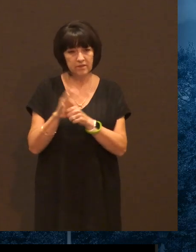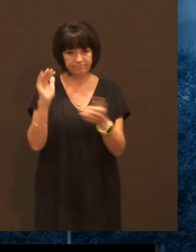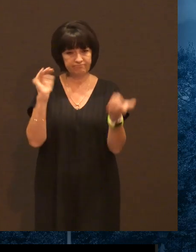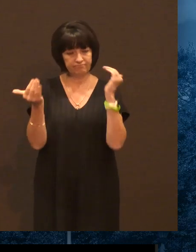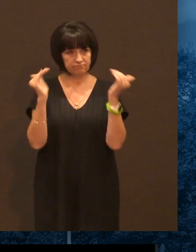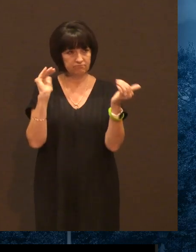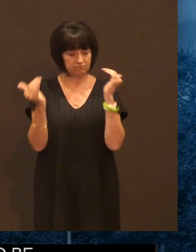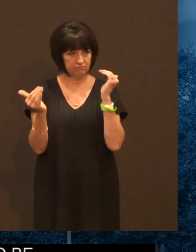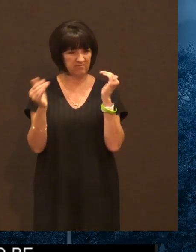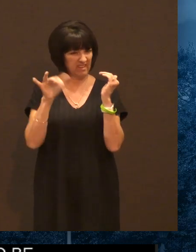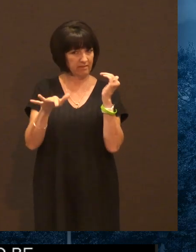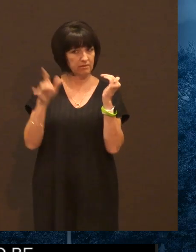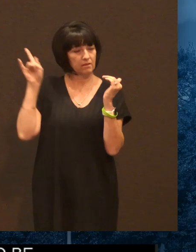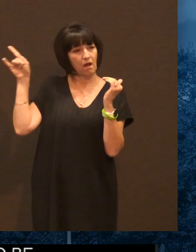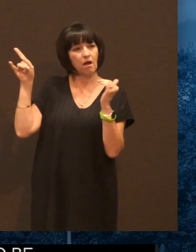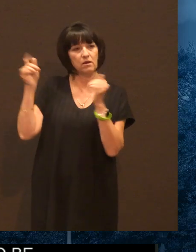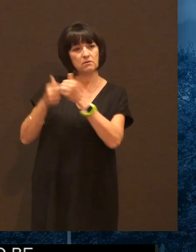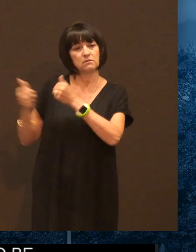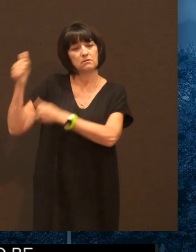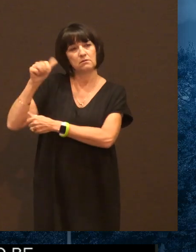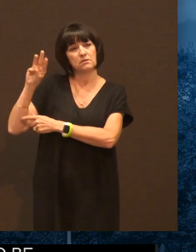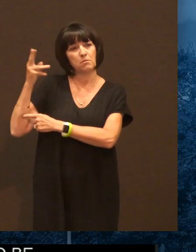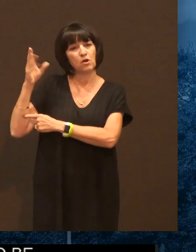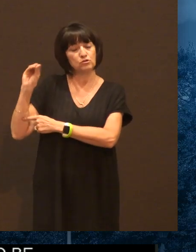positive cases as a percentage of our